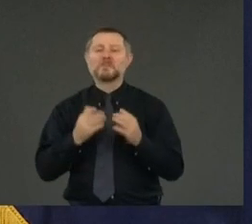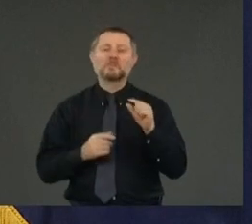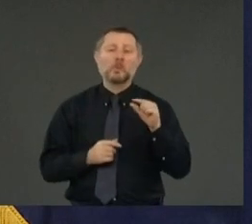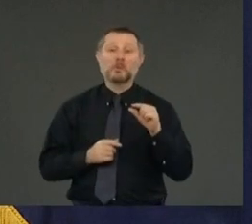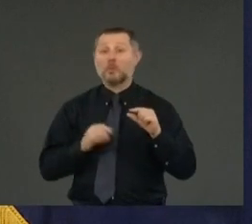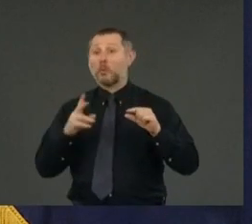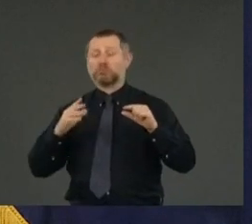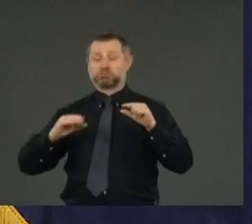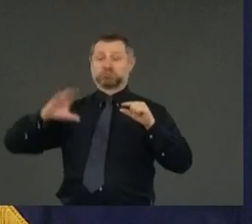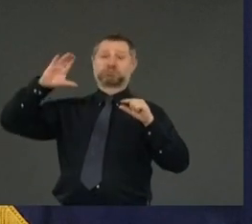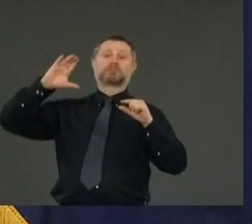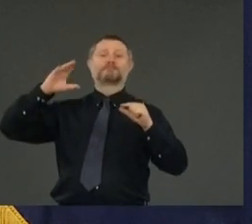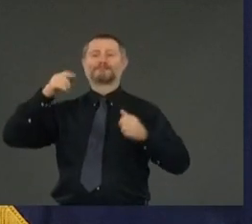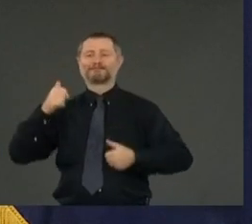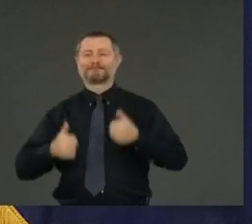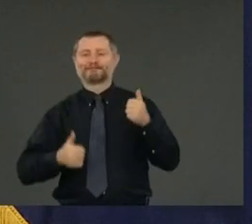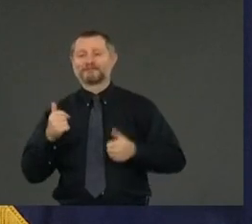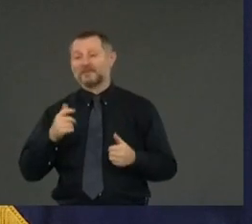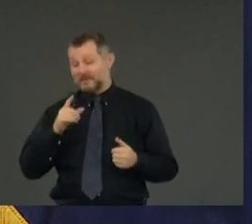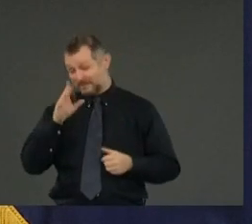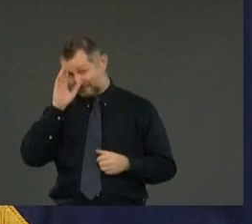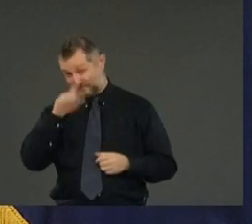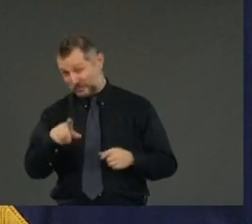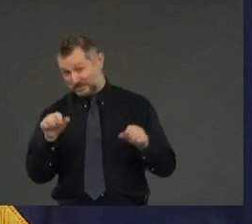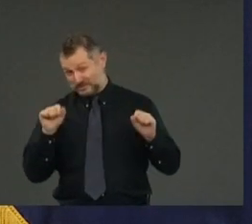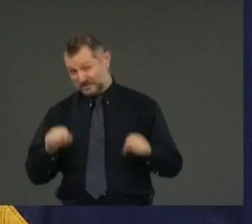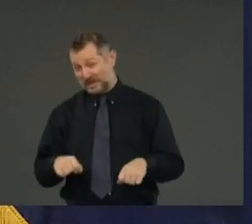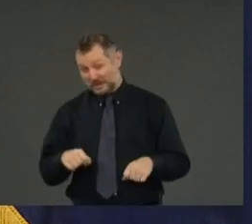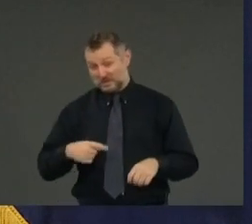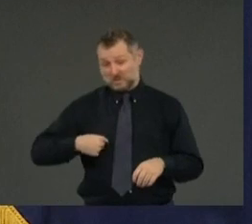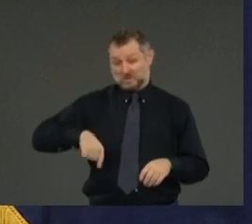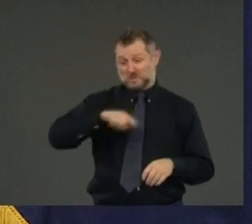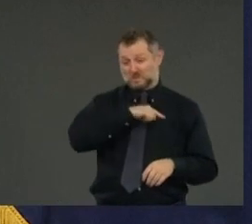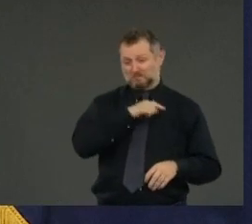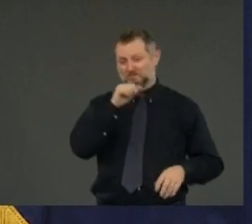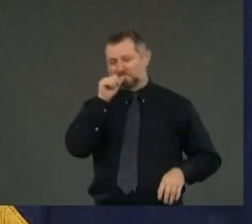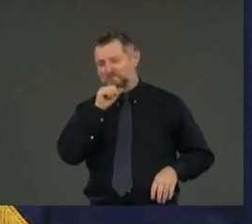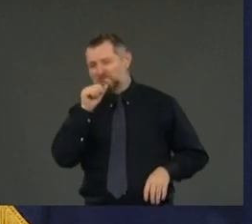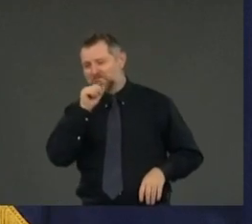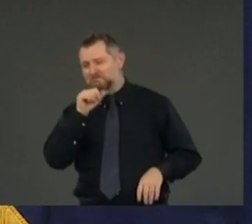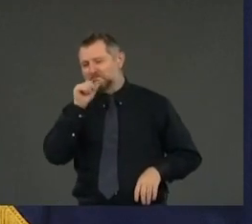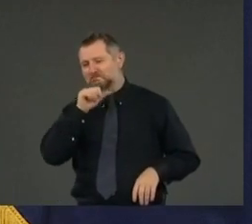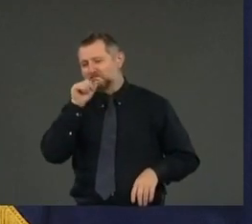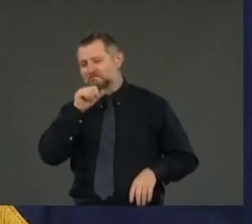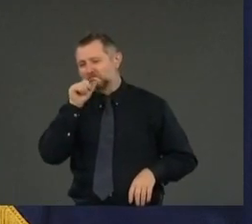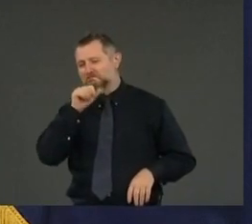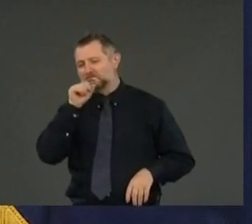and your tolerance for the increase is your hospital capacity, right?